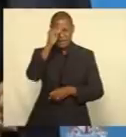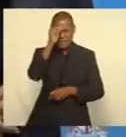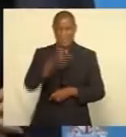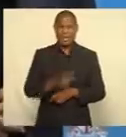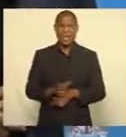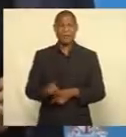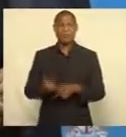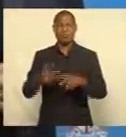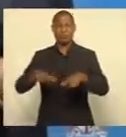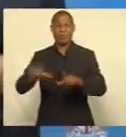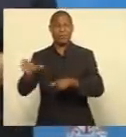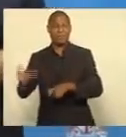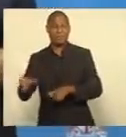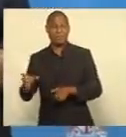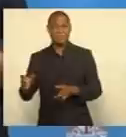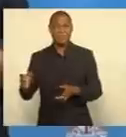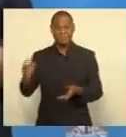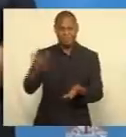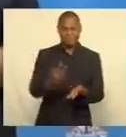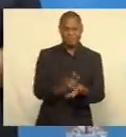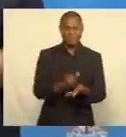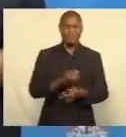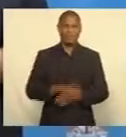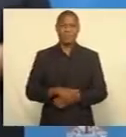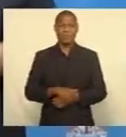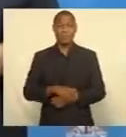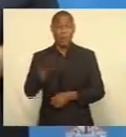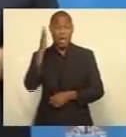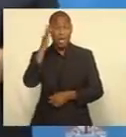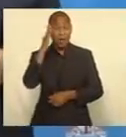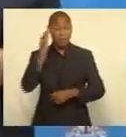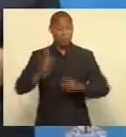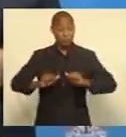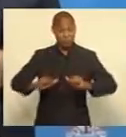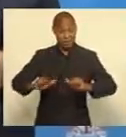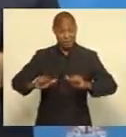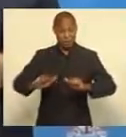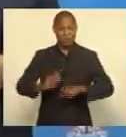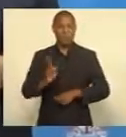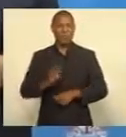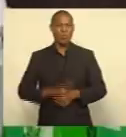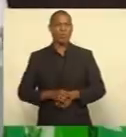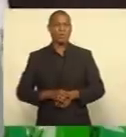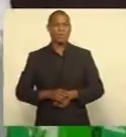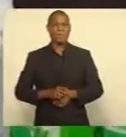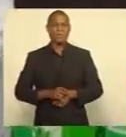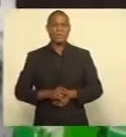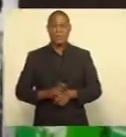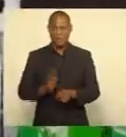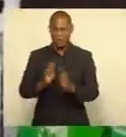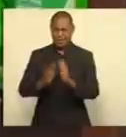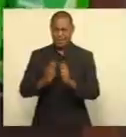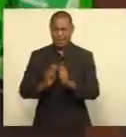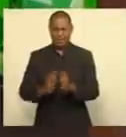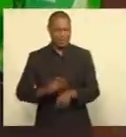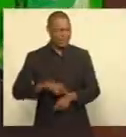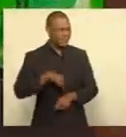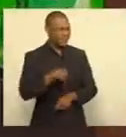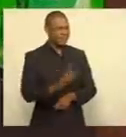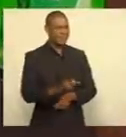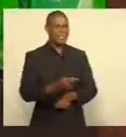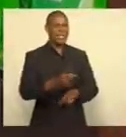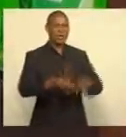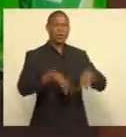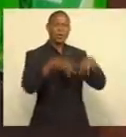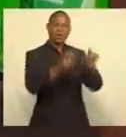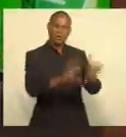from. Head of Health Protection, Dr. Alisha Saukhan, says samples are being sent to Australia for testing and results should be available